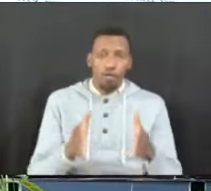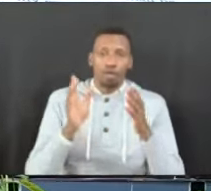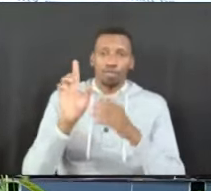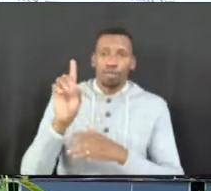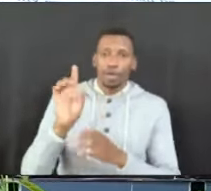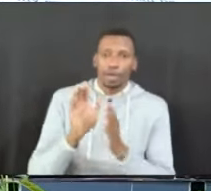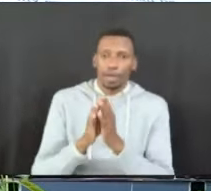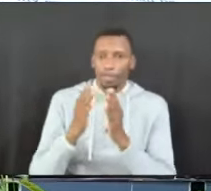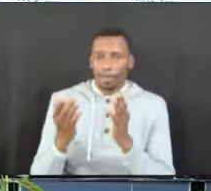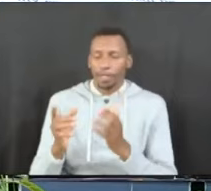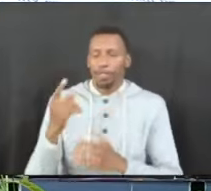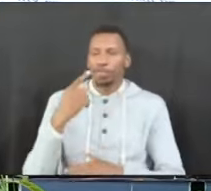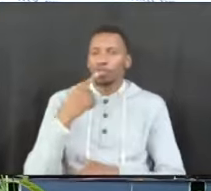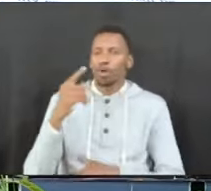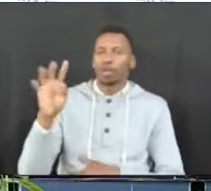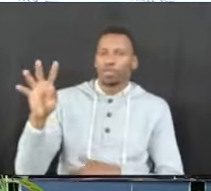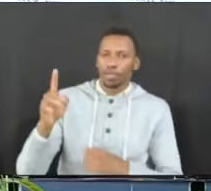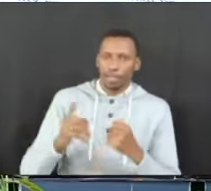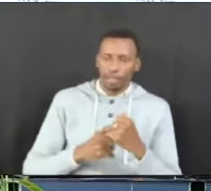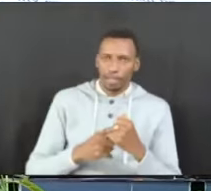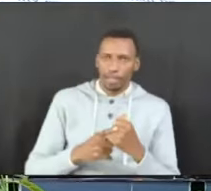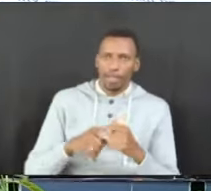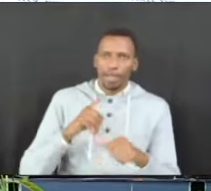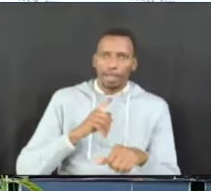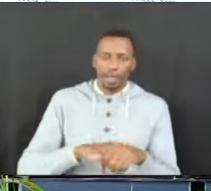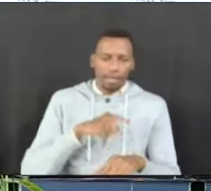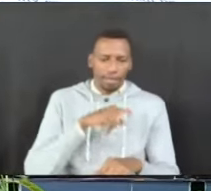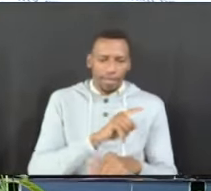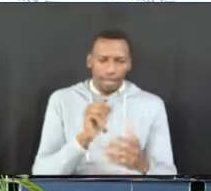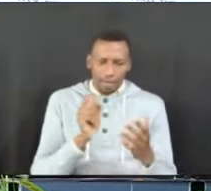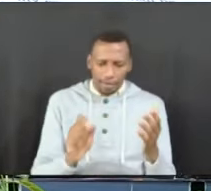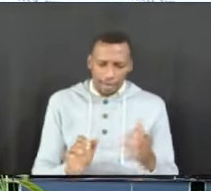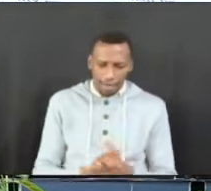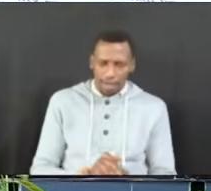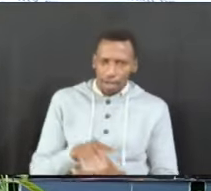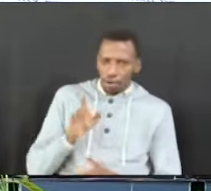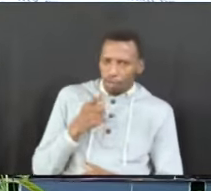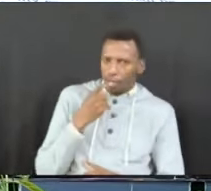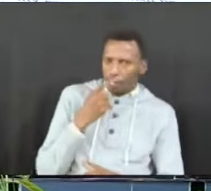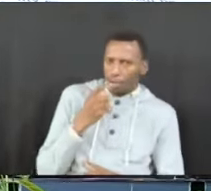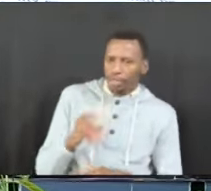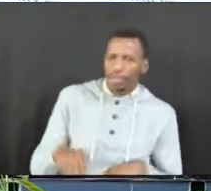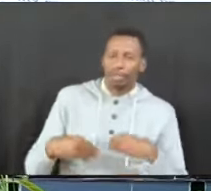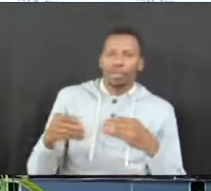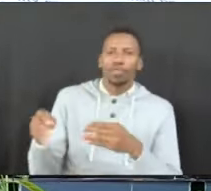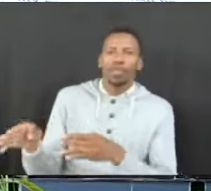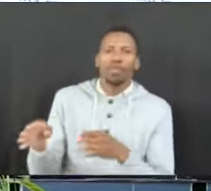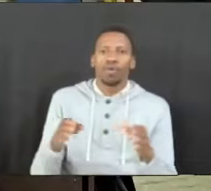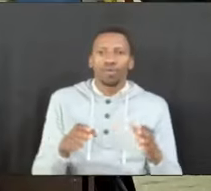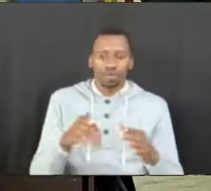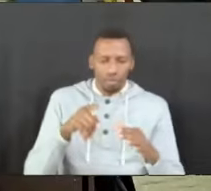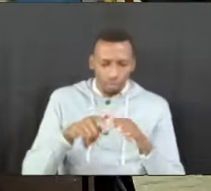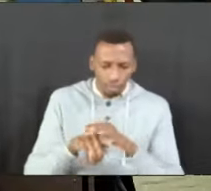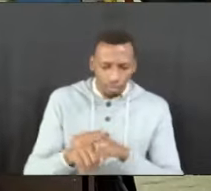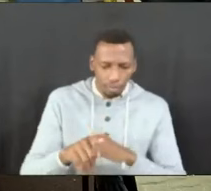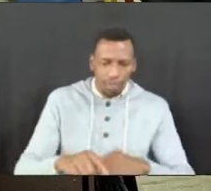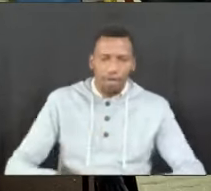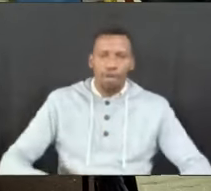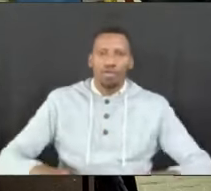And when I read, Sister White was given an opportunity to go into the throne of